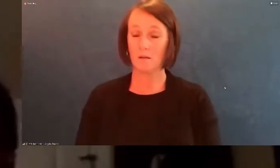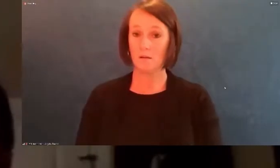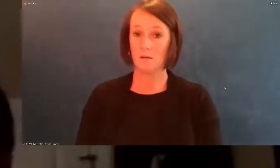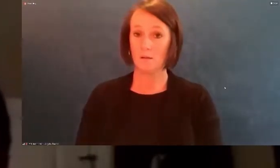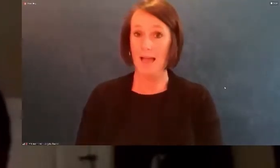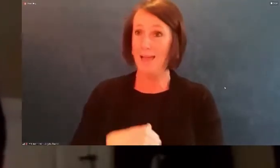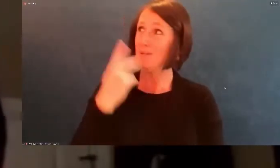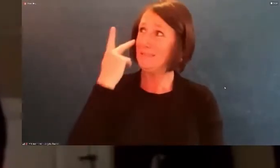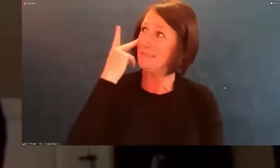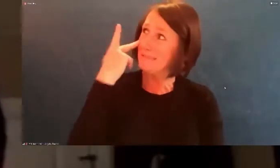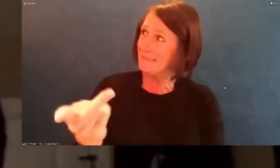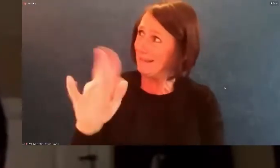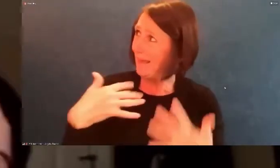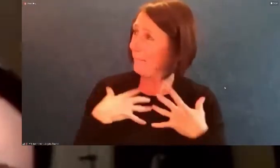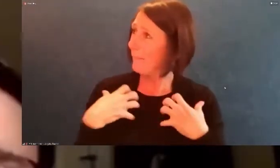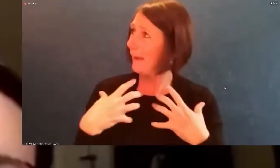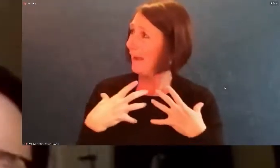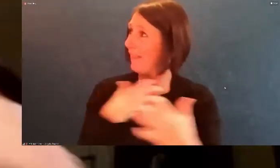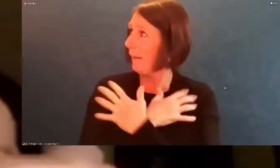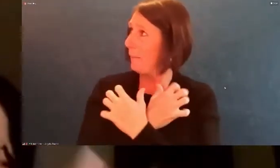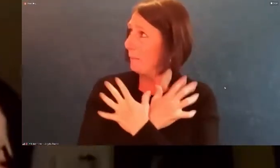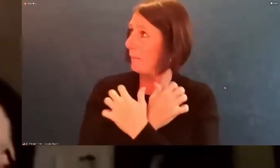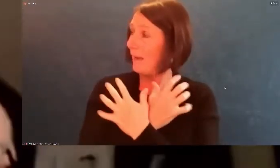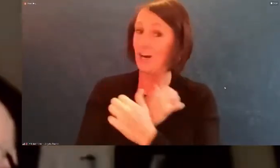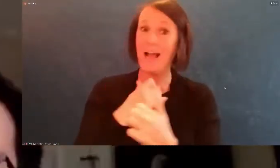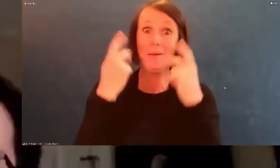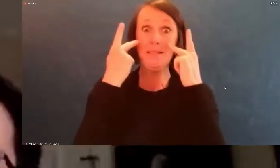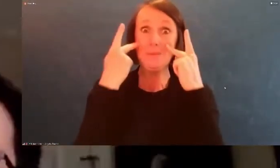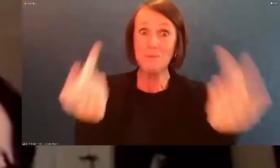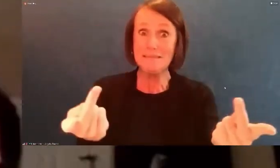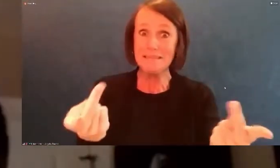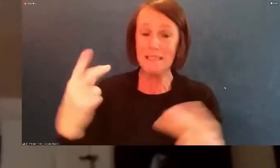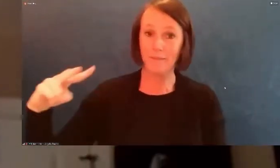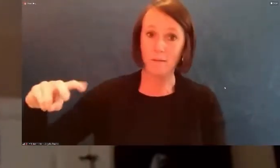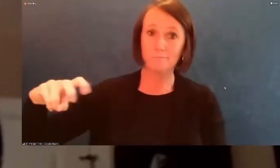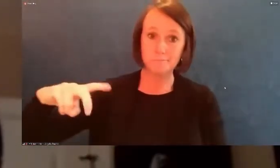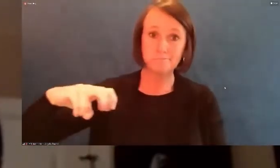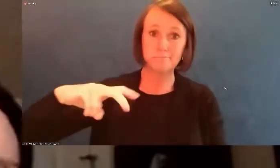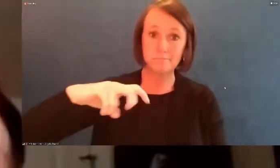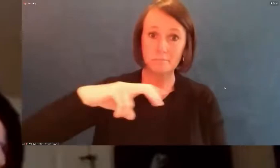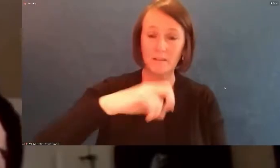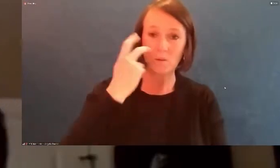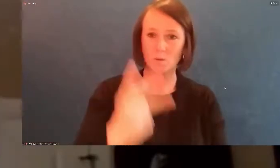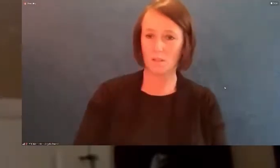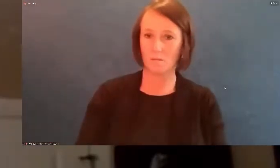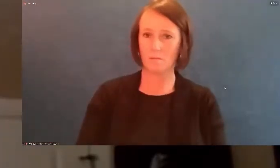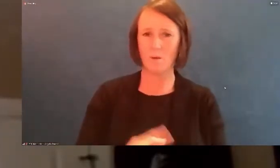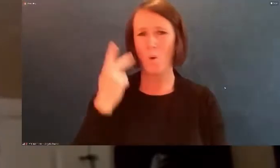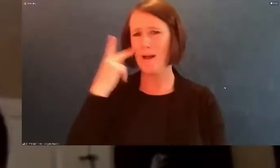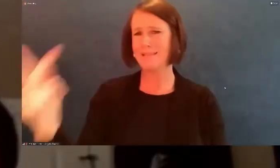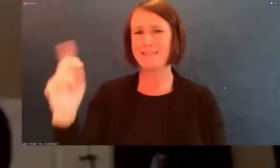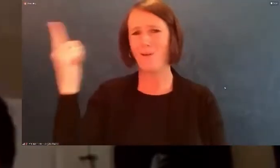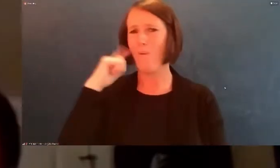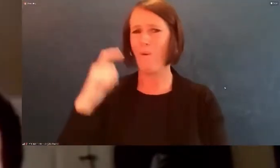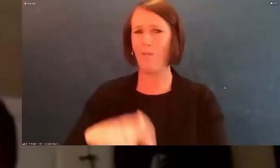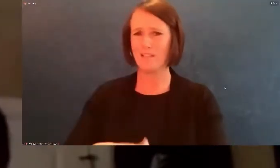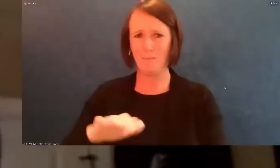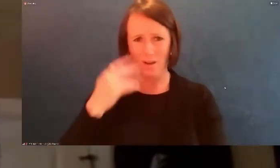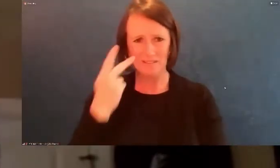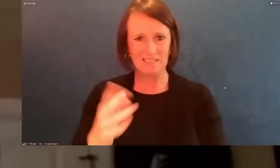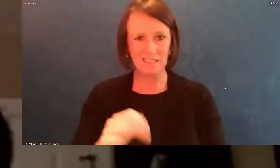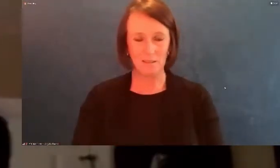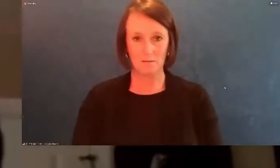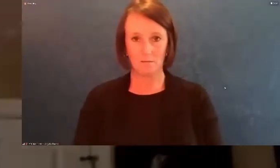see that cinnamon bear that's walking by the Caribou Trailer Court. And he goes, oh, yeah, I've seen it a whole bunch of times. You haven't seen it